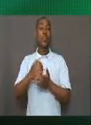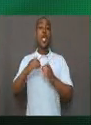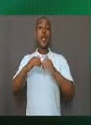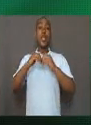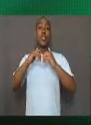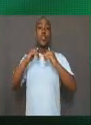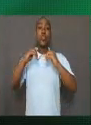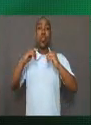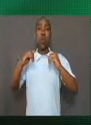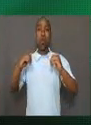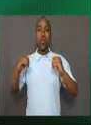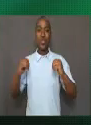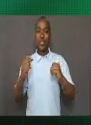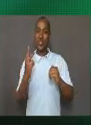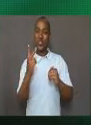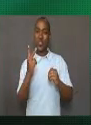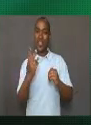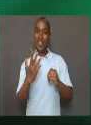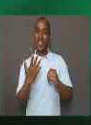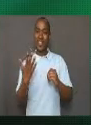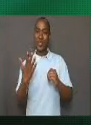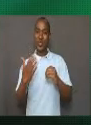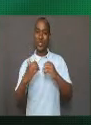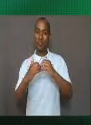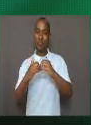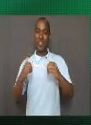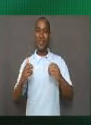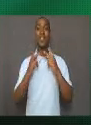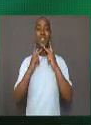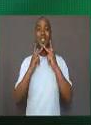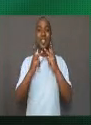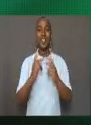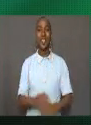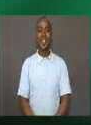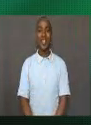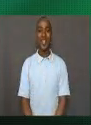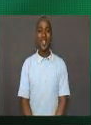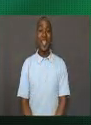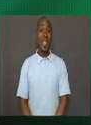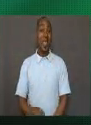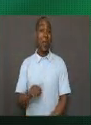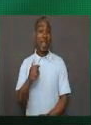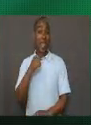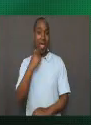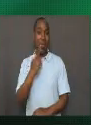distinguish between two separate points. In other